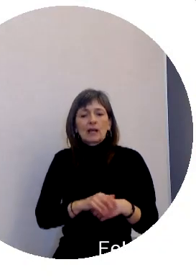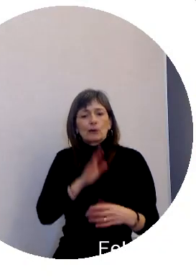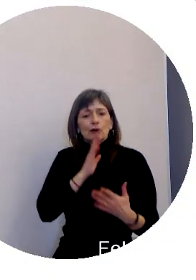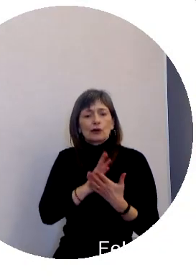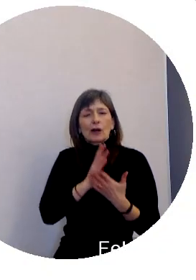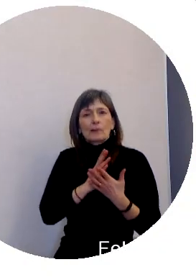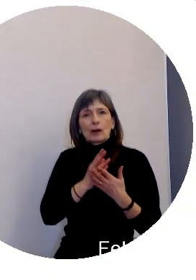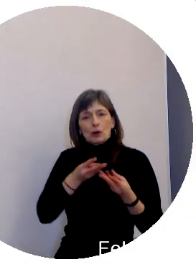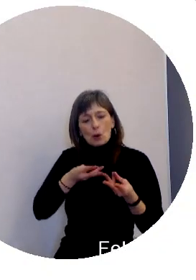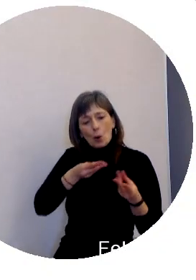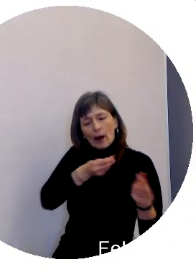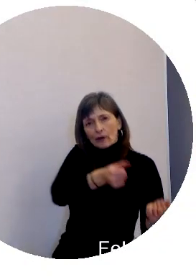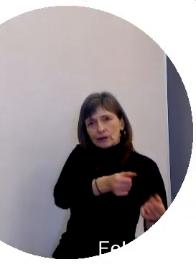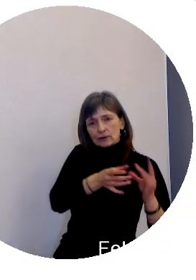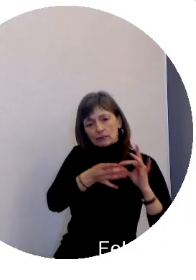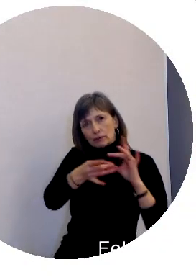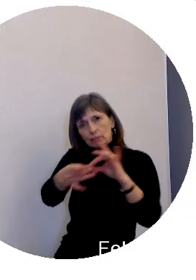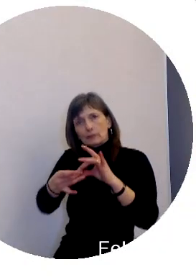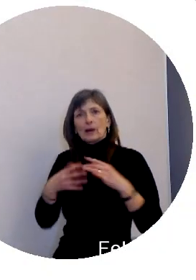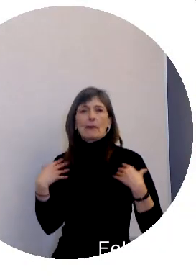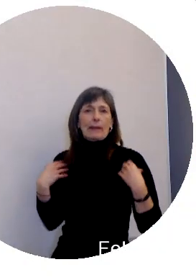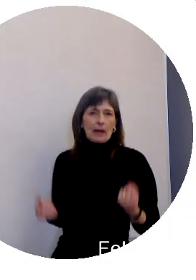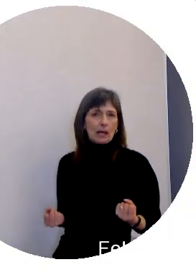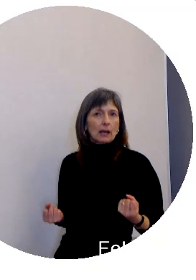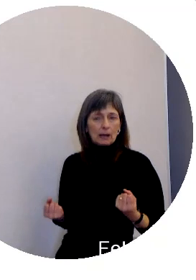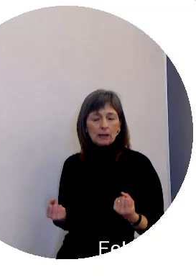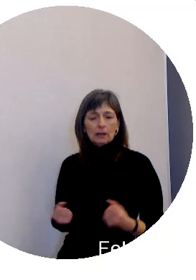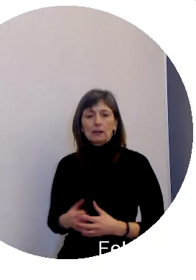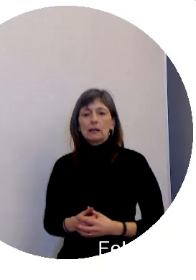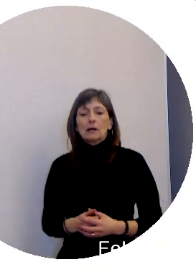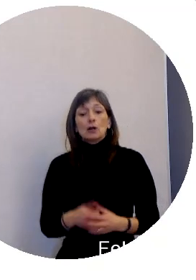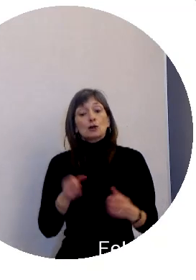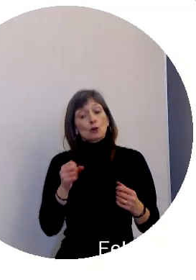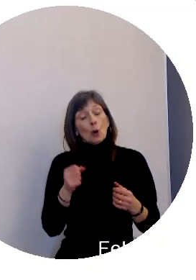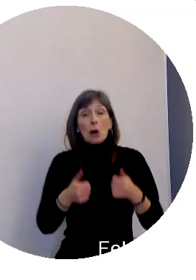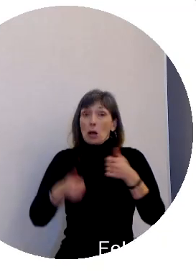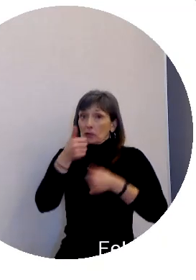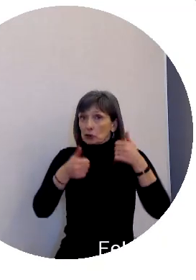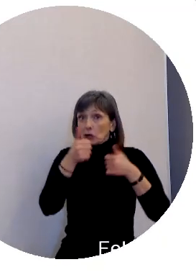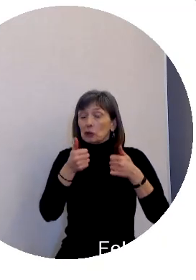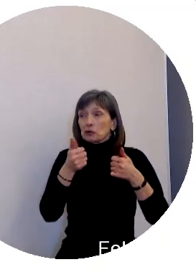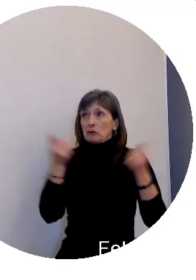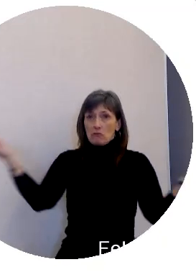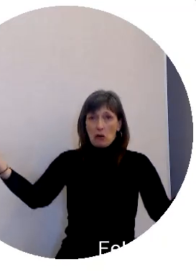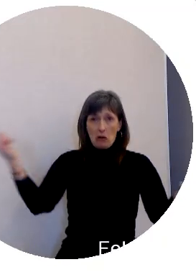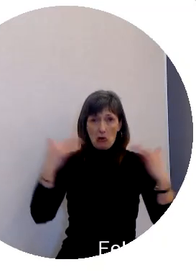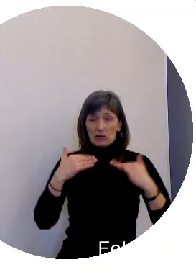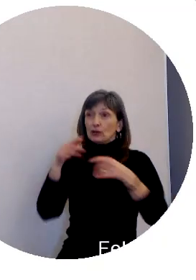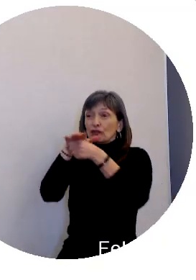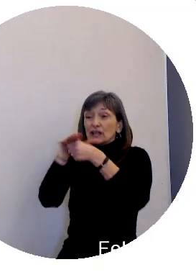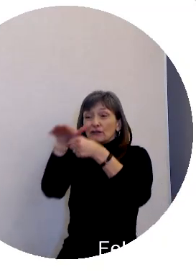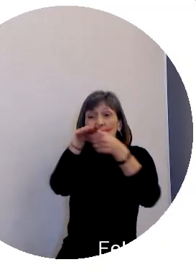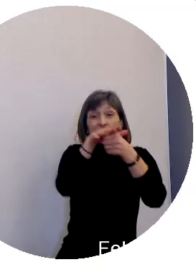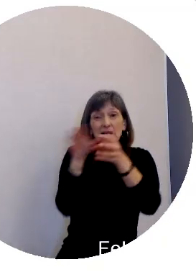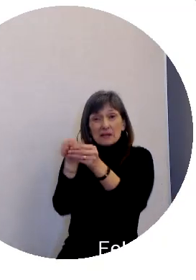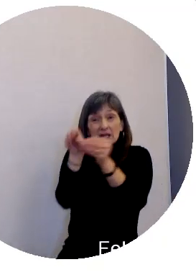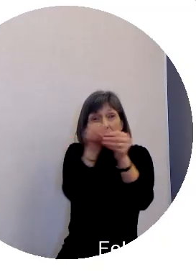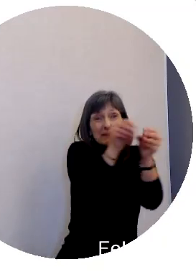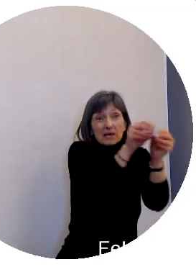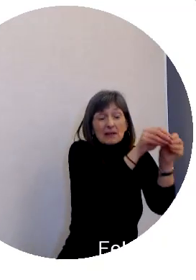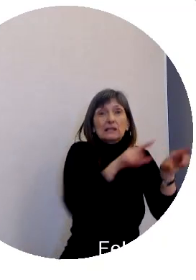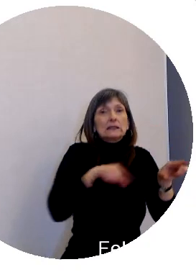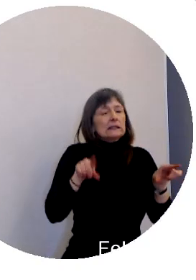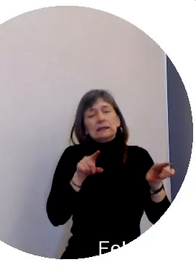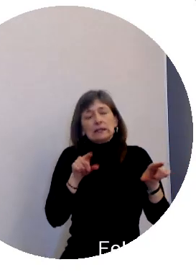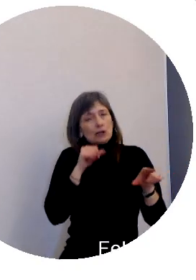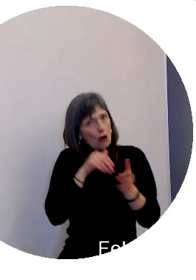of coherence and well-being, and bring all administrators in the province together in St. John's as opposed to a regional meeting this one time.